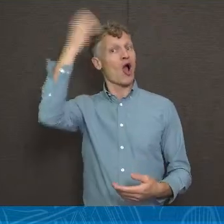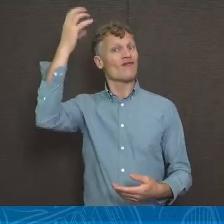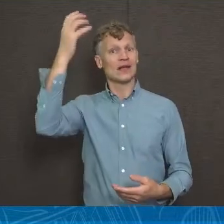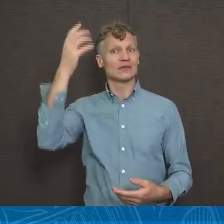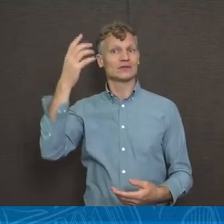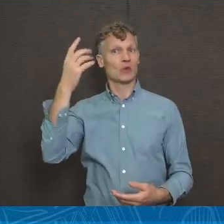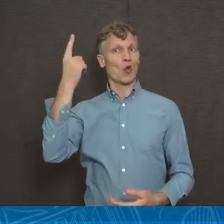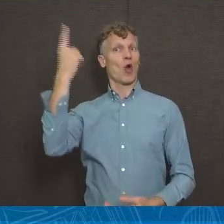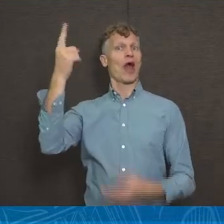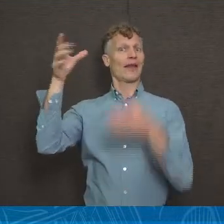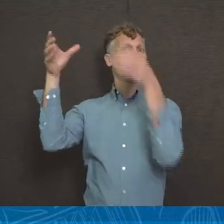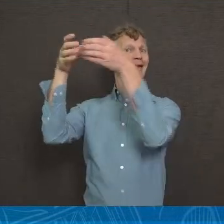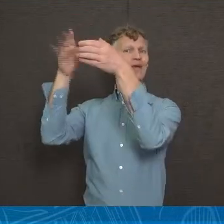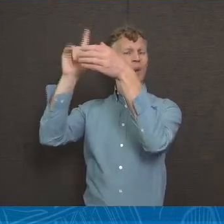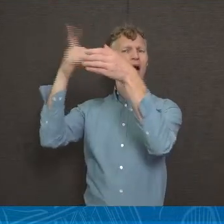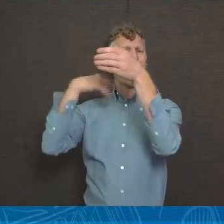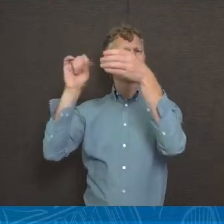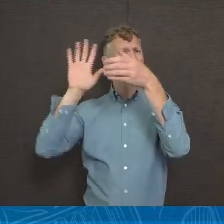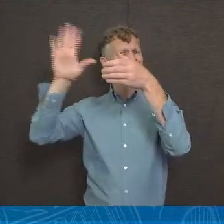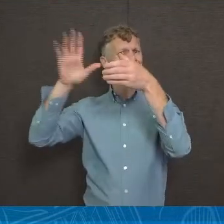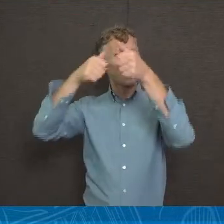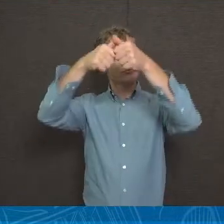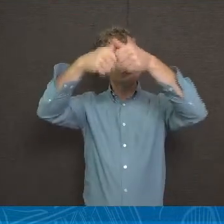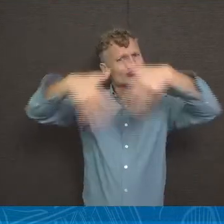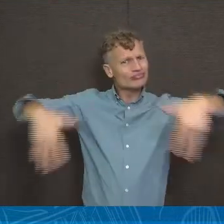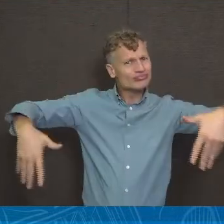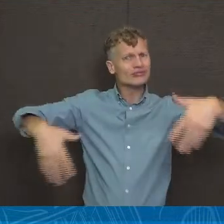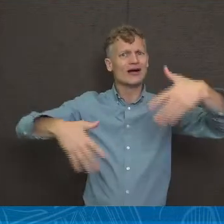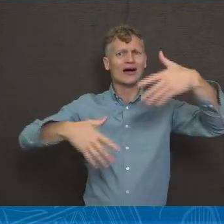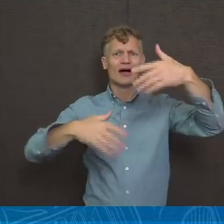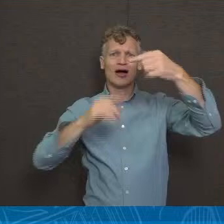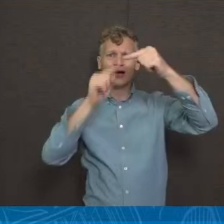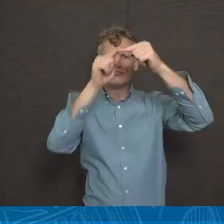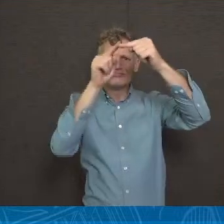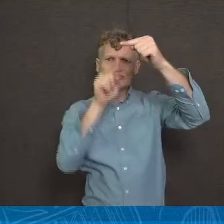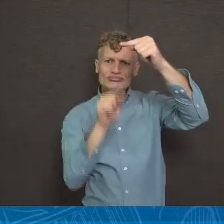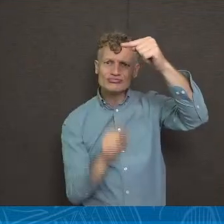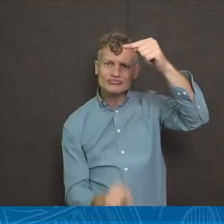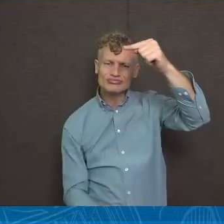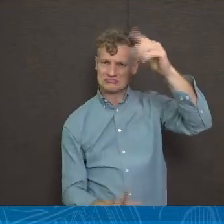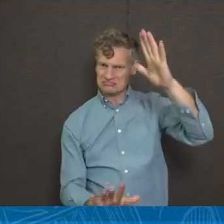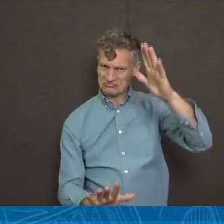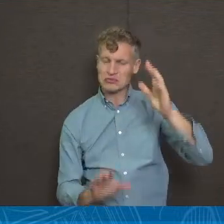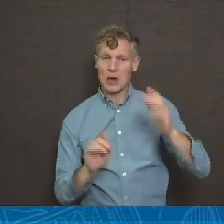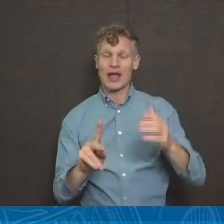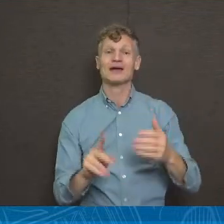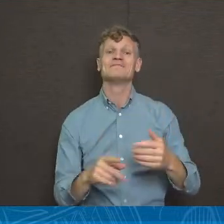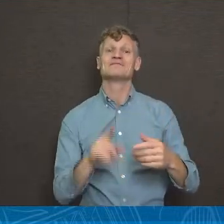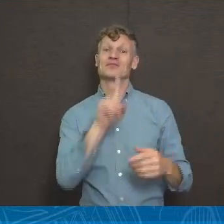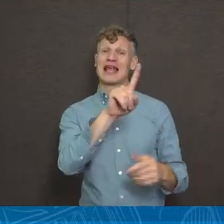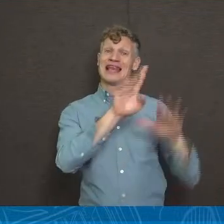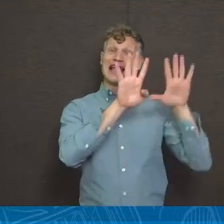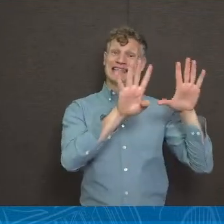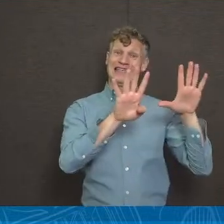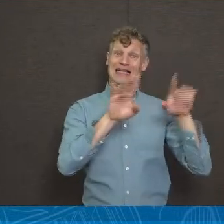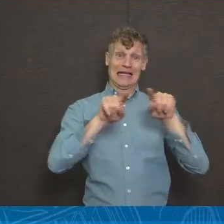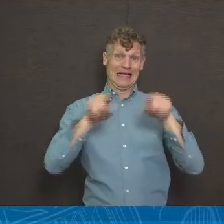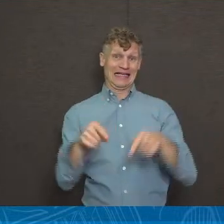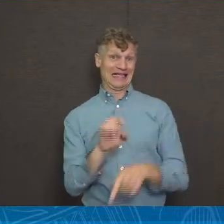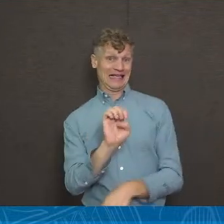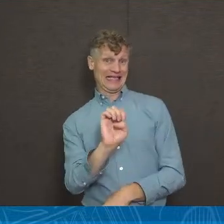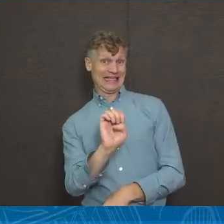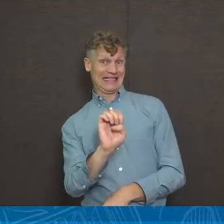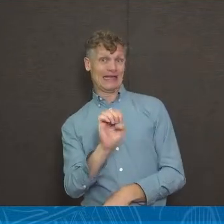and clearly articulate. And then Article 19E is saying we then need to share it across